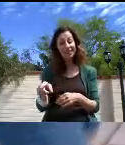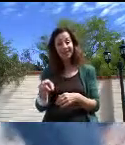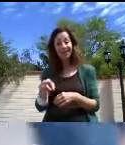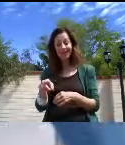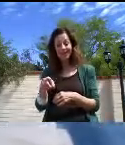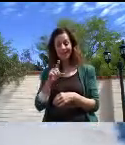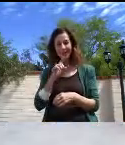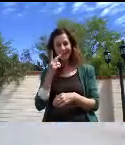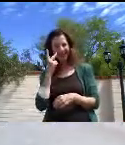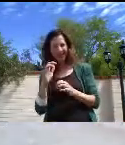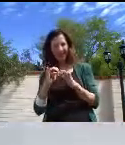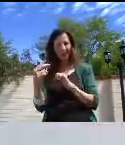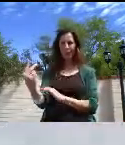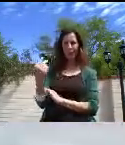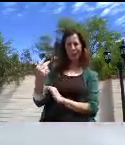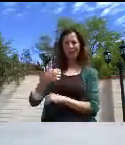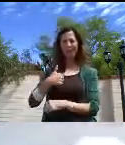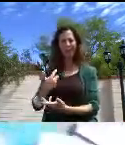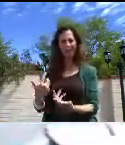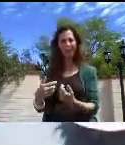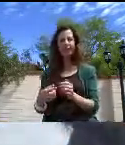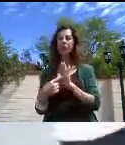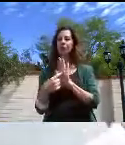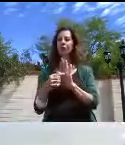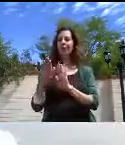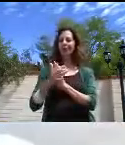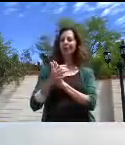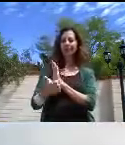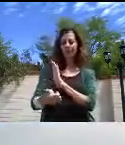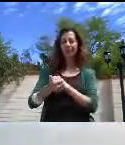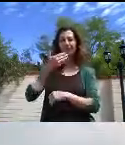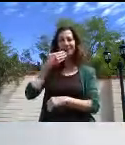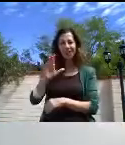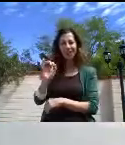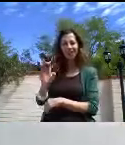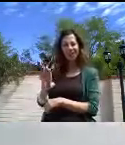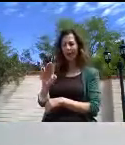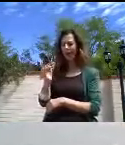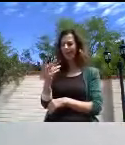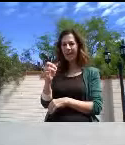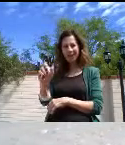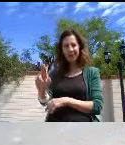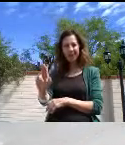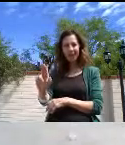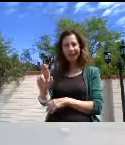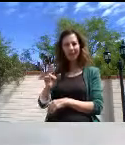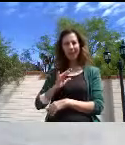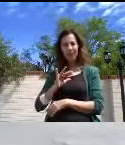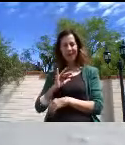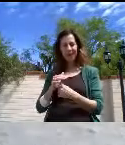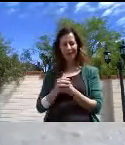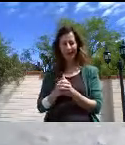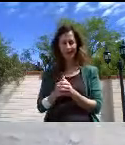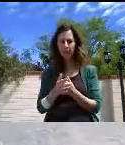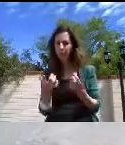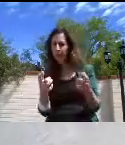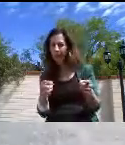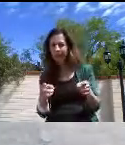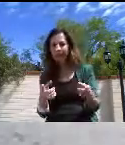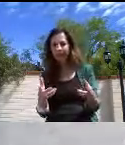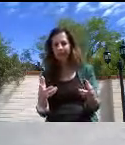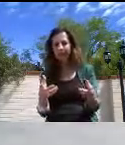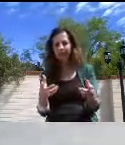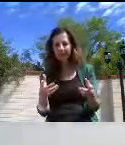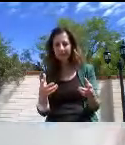goes. You see the way you looked at me? Showing us his skills. Good job, Jasper. Good job, Jasper. Ooh.